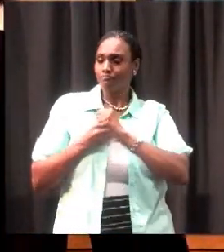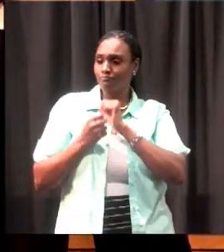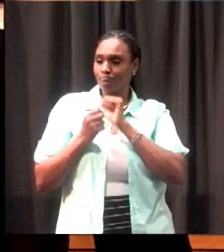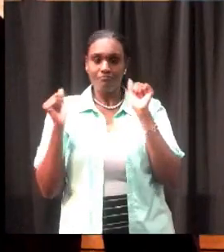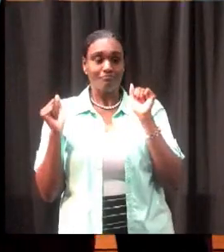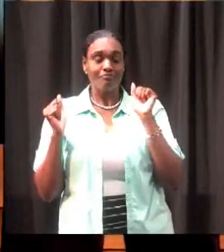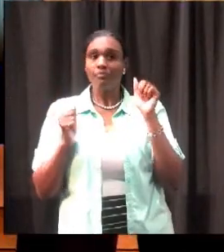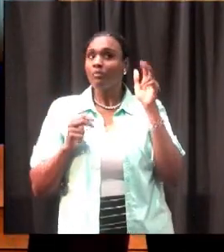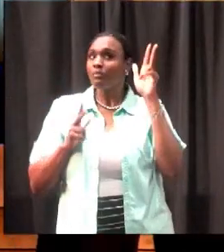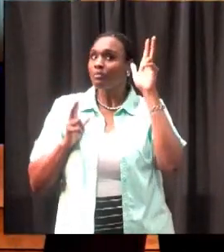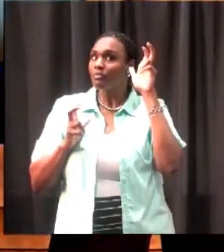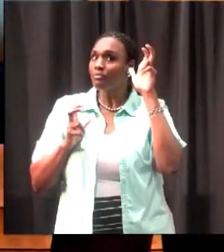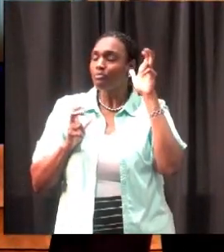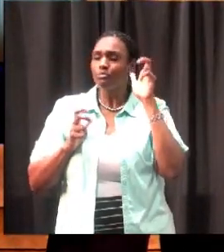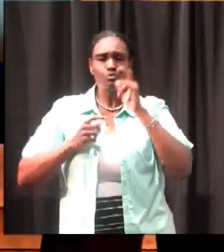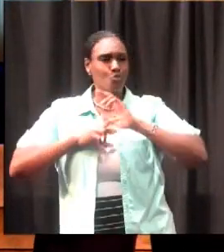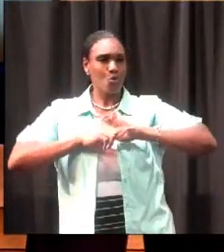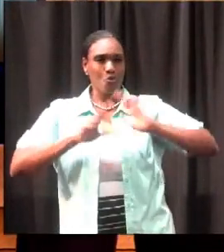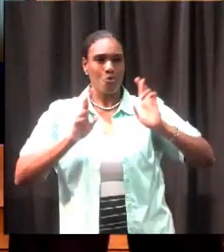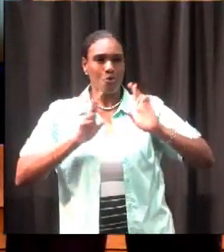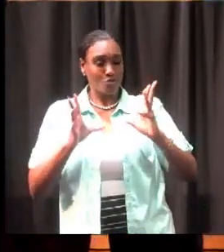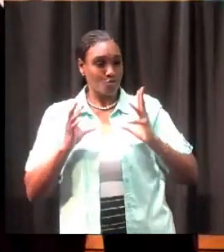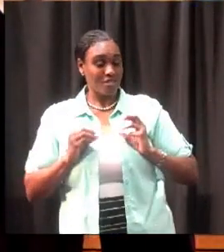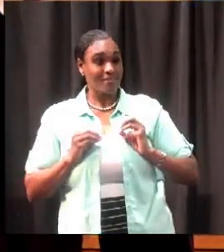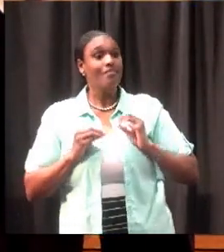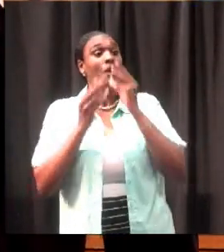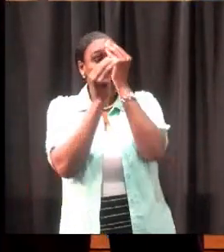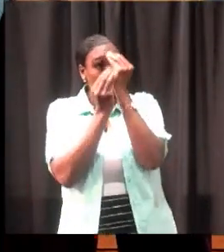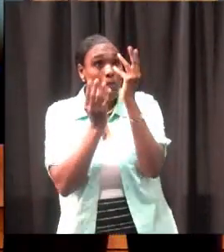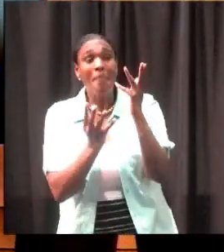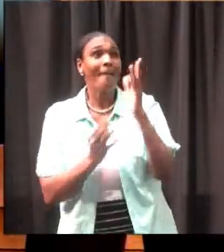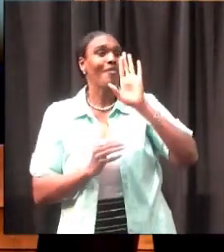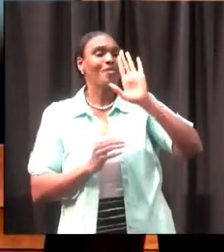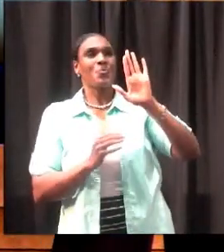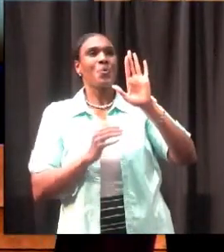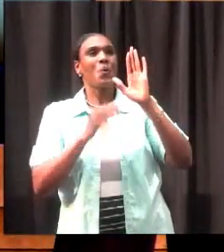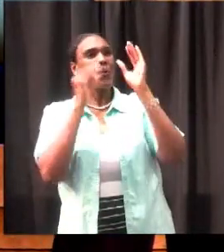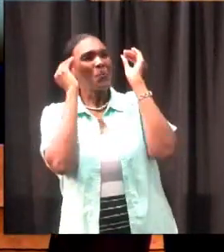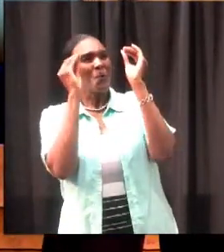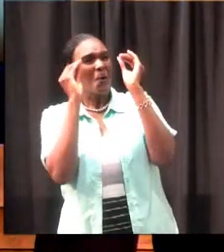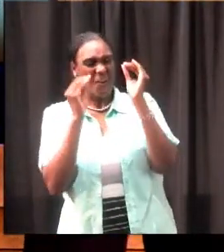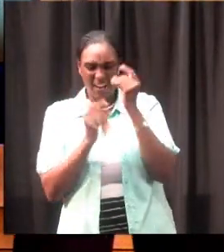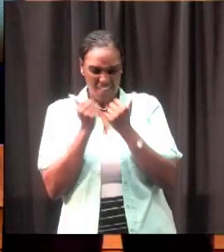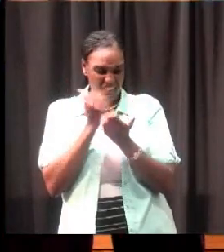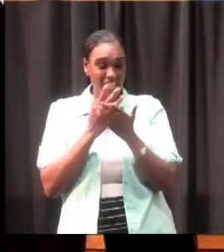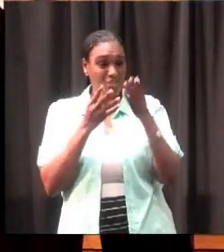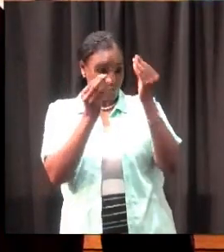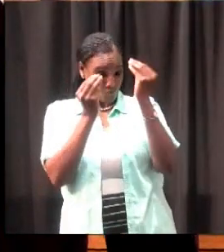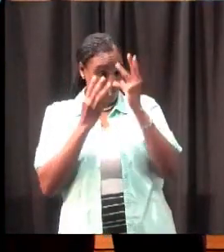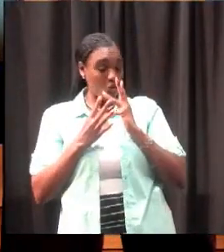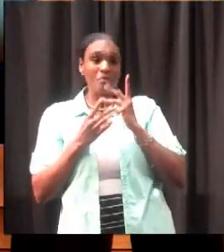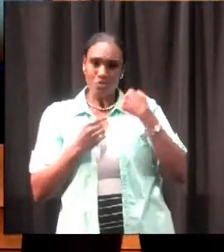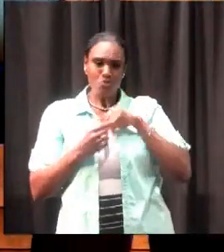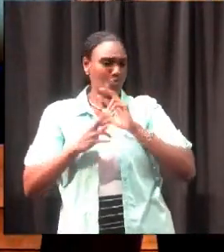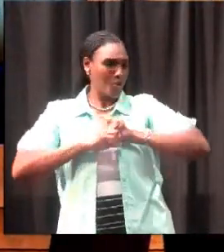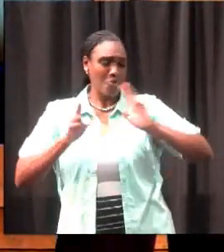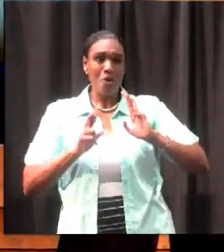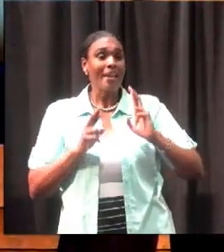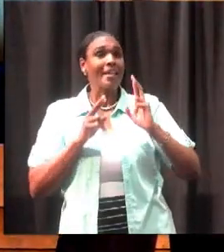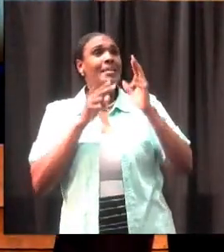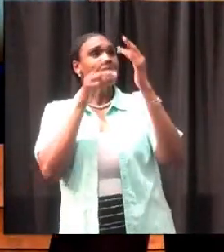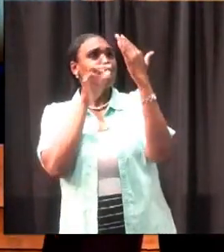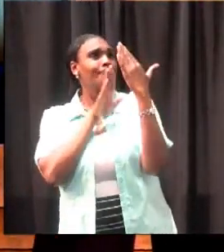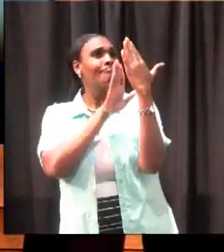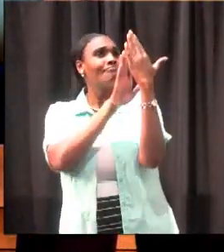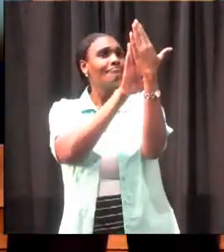God, are open, God, and we're ready to obey your word, oh God. We're ready to sit at your feet, oh God, and Lord, we're ready, oh God, to